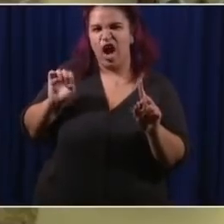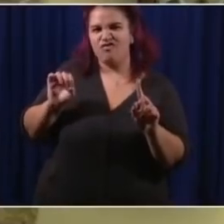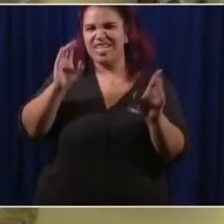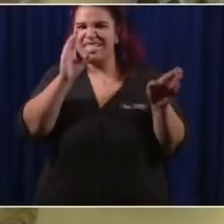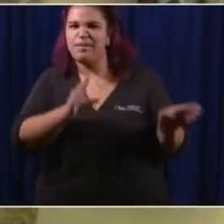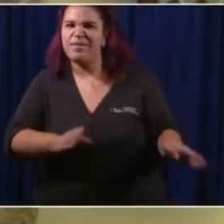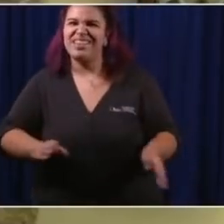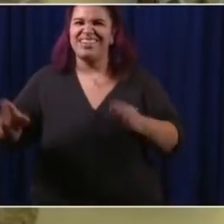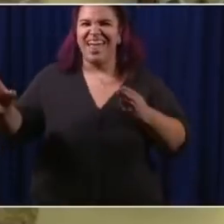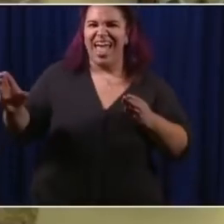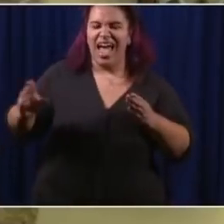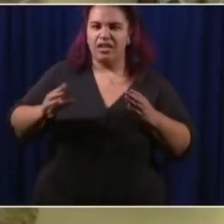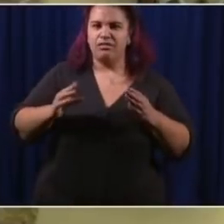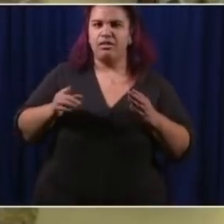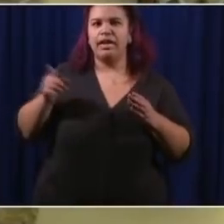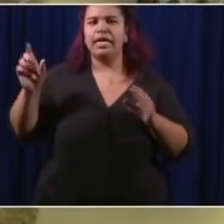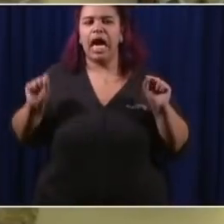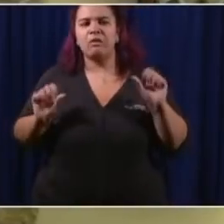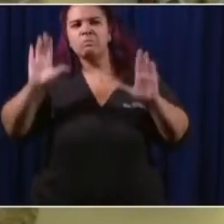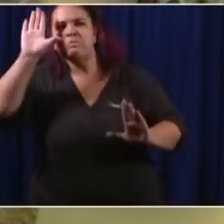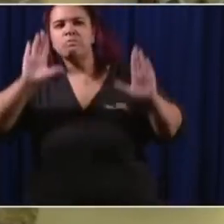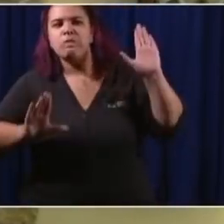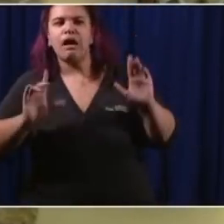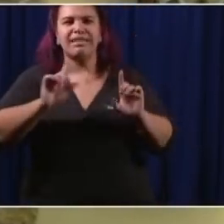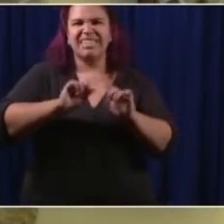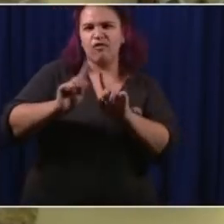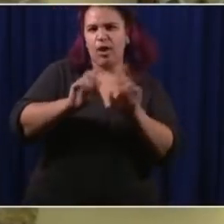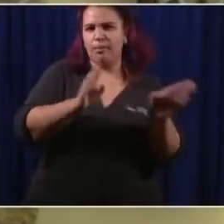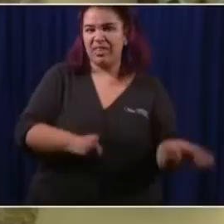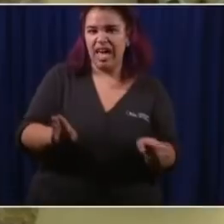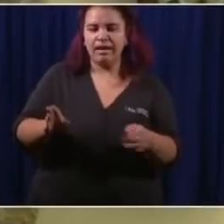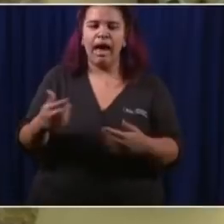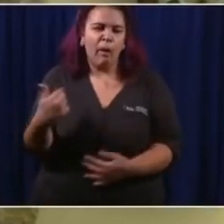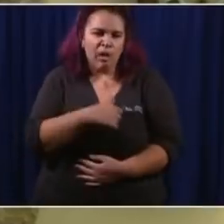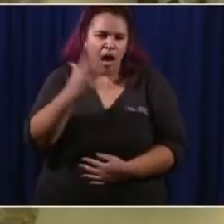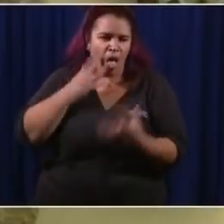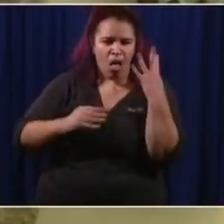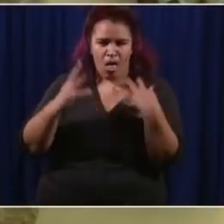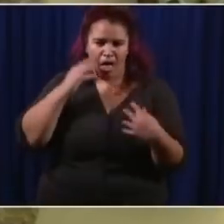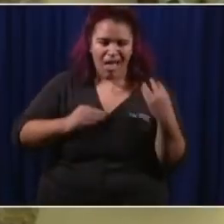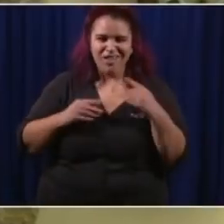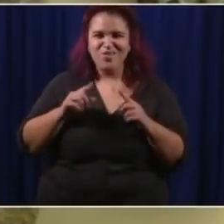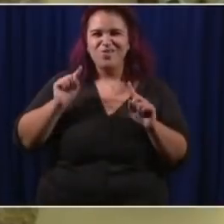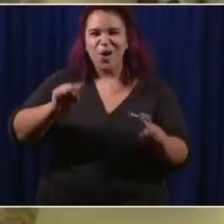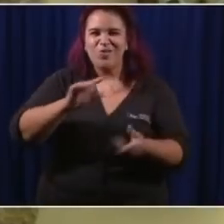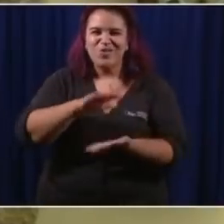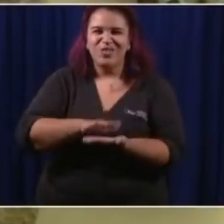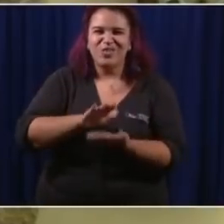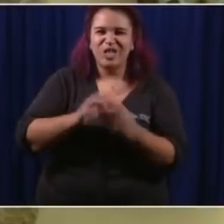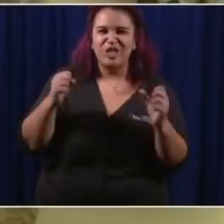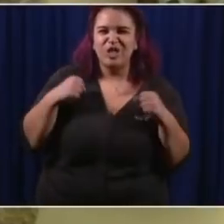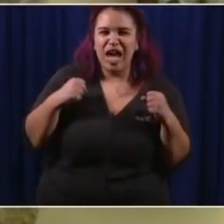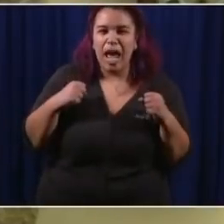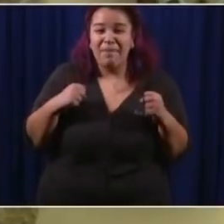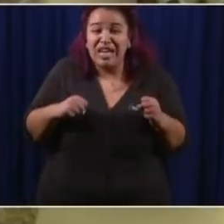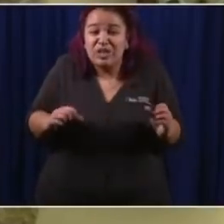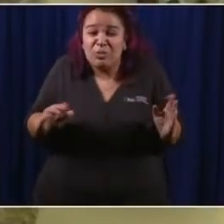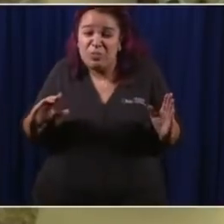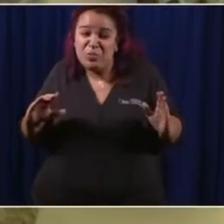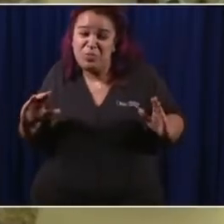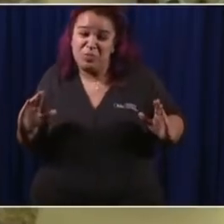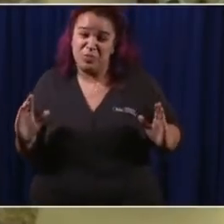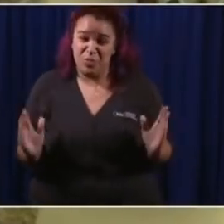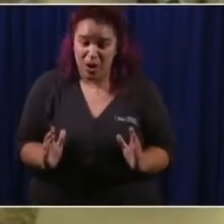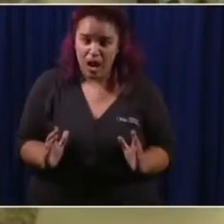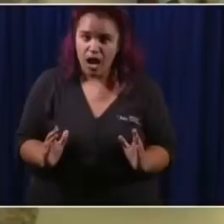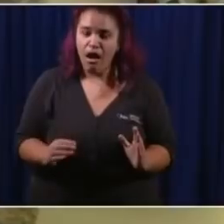gymnasiums, especially for youth sports. And you said that a variance must still ensure 6 feet of